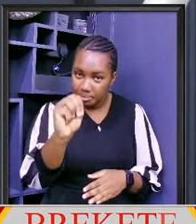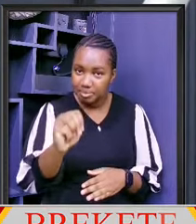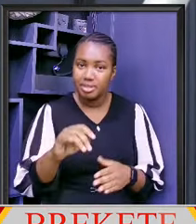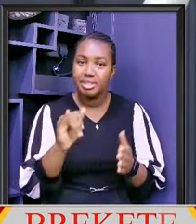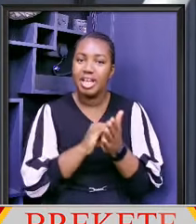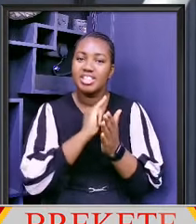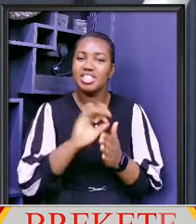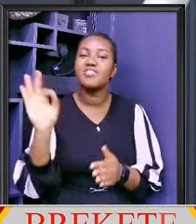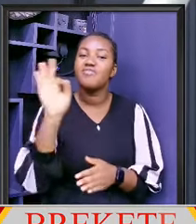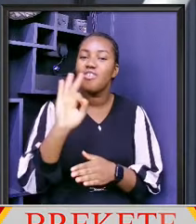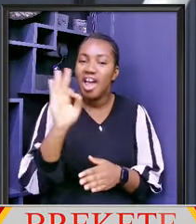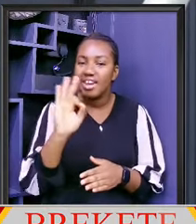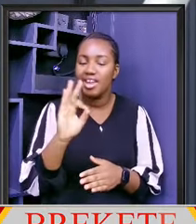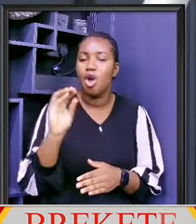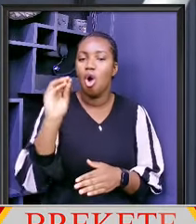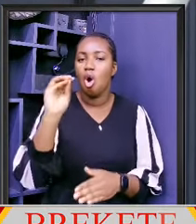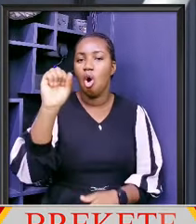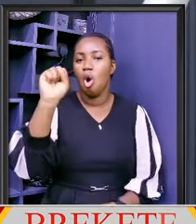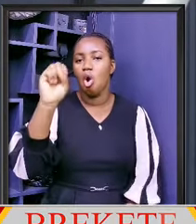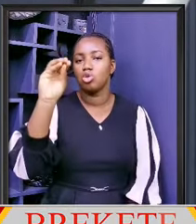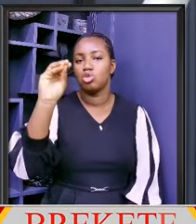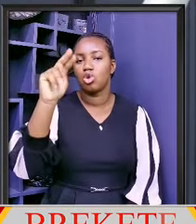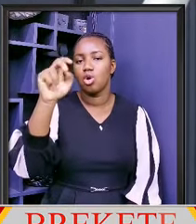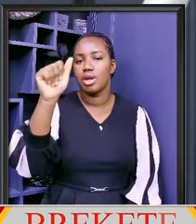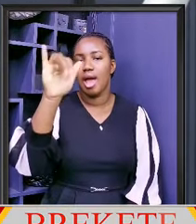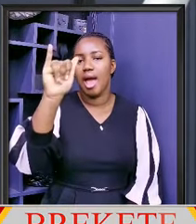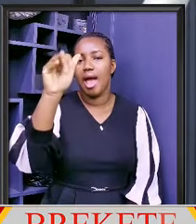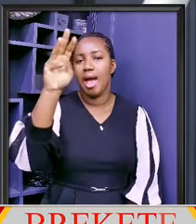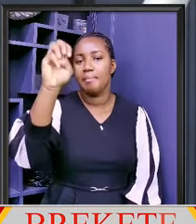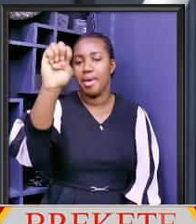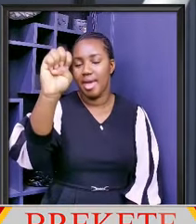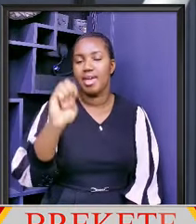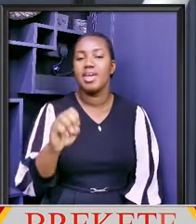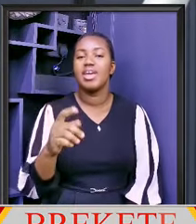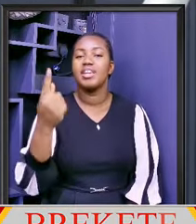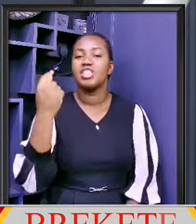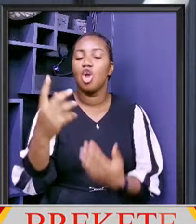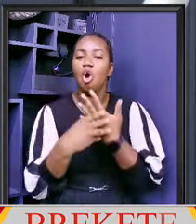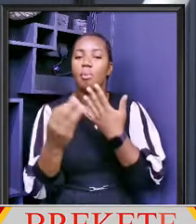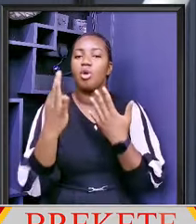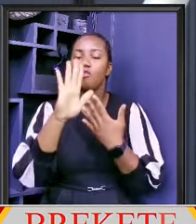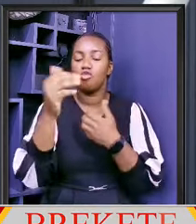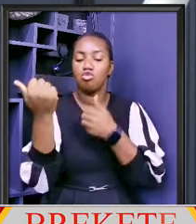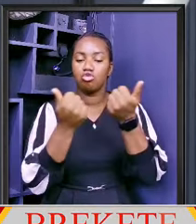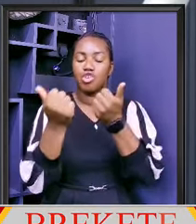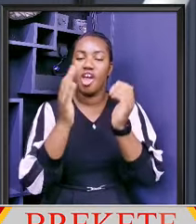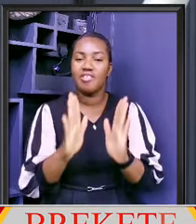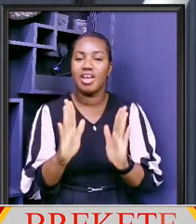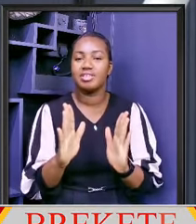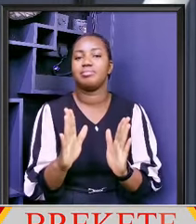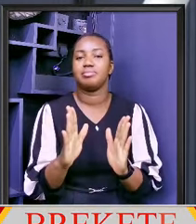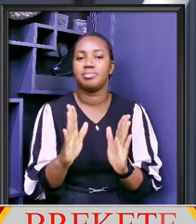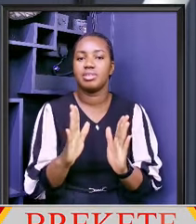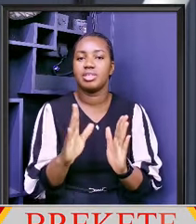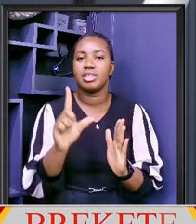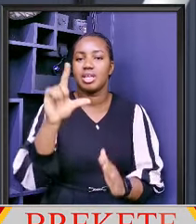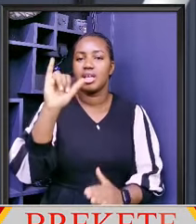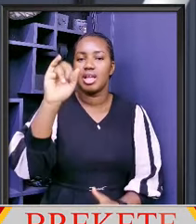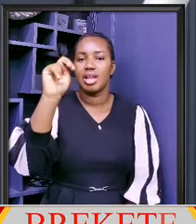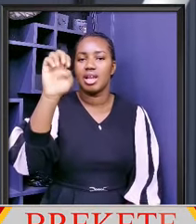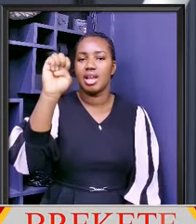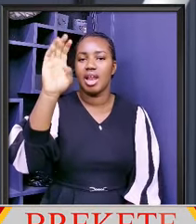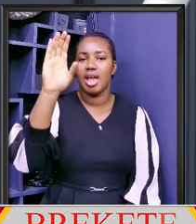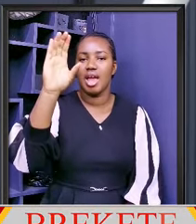will be Friday or Shoname, they here. The photocopy of your driver's license, we carry Oshoname